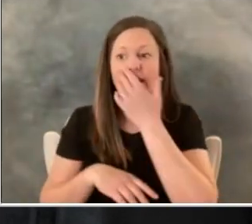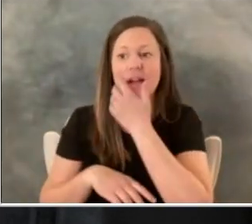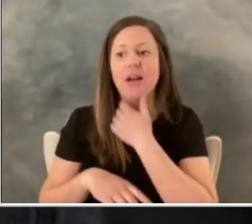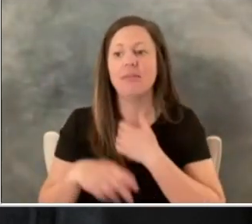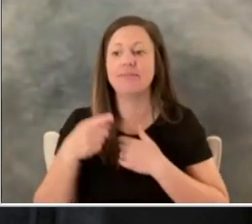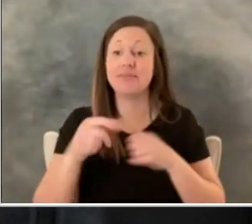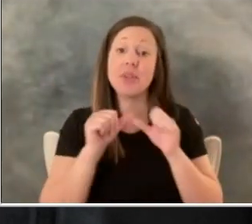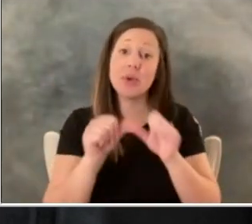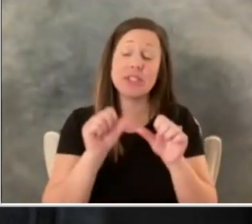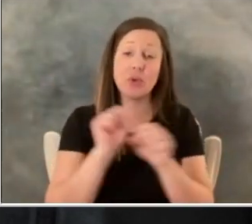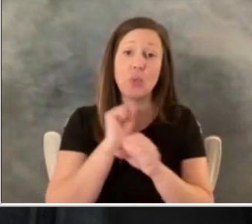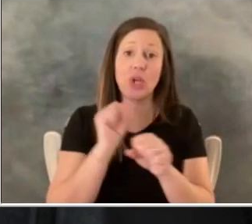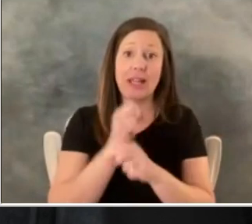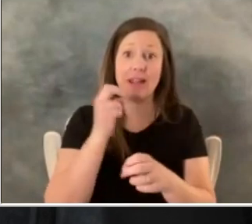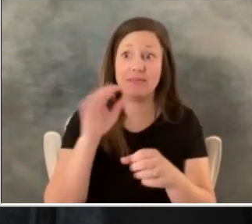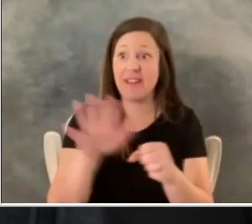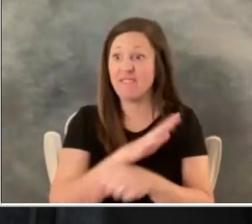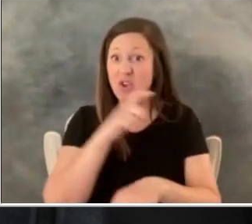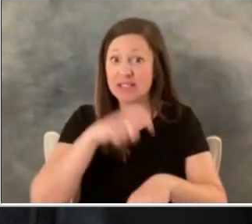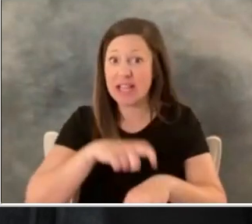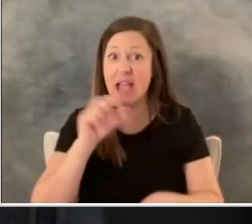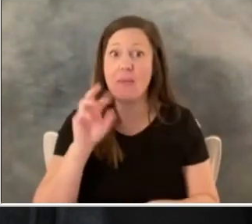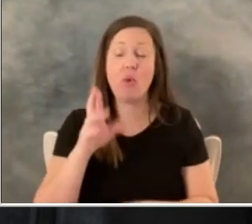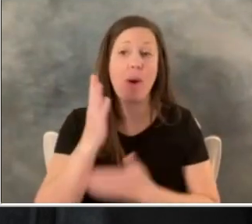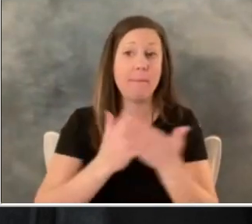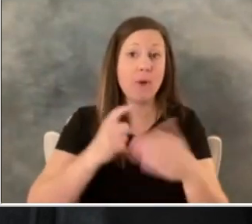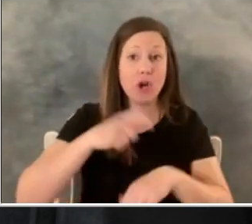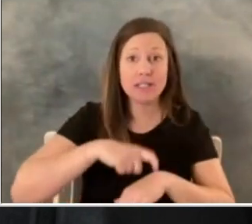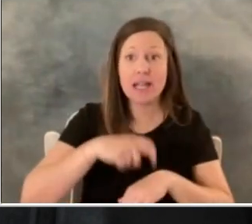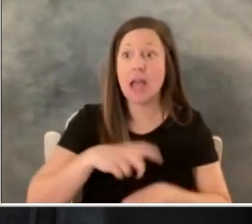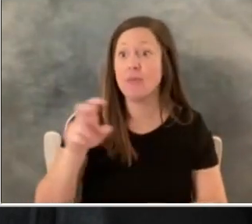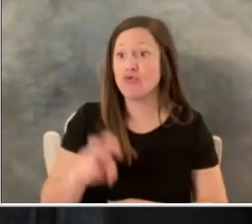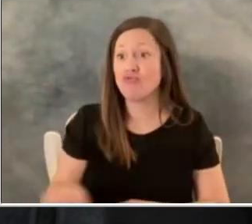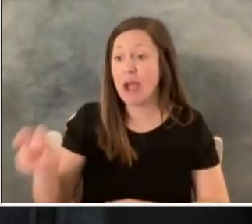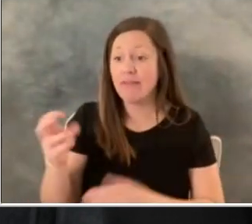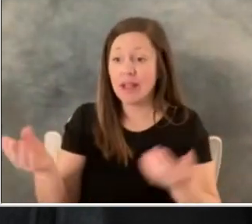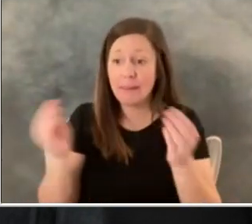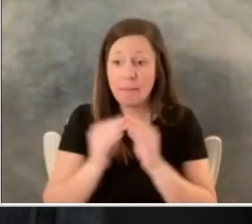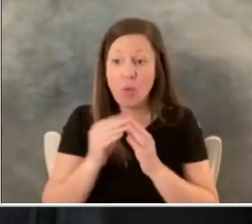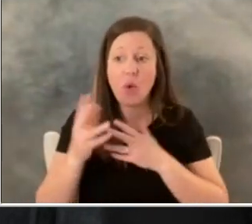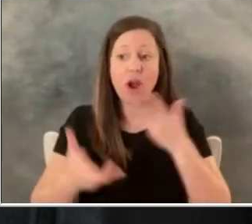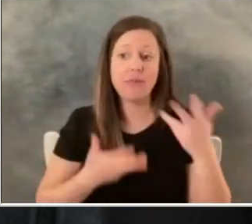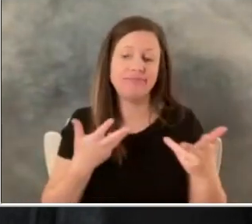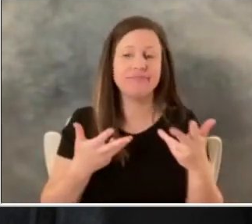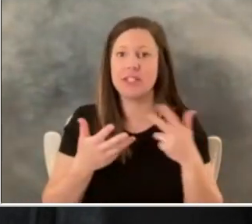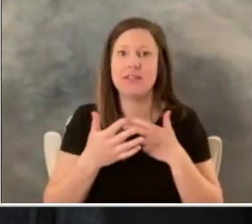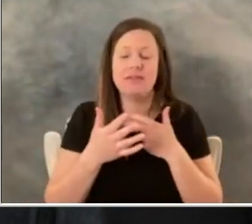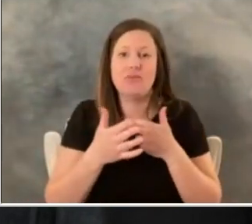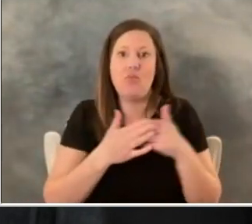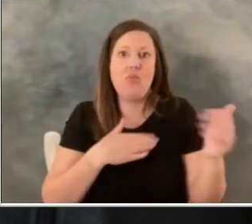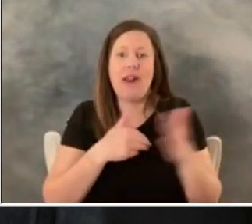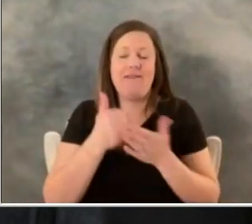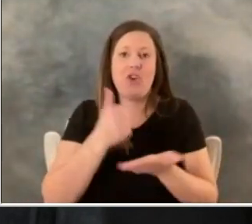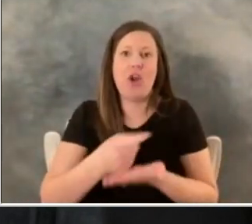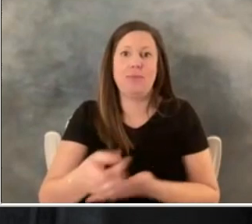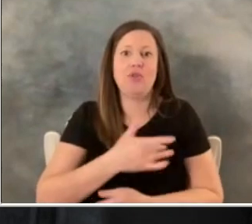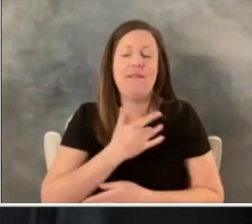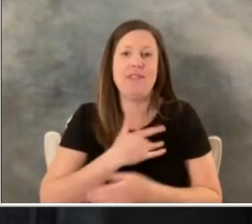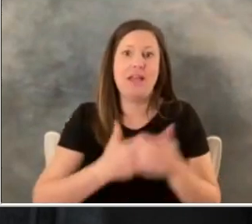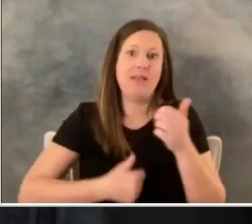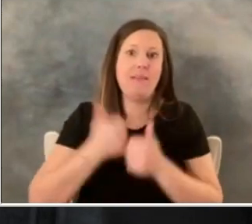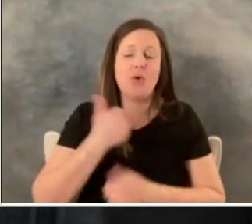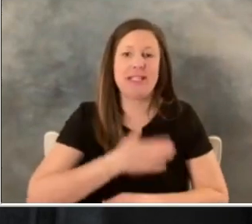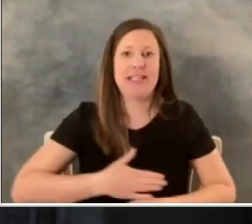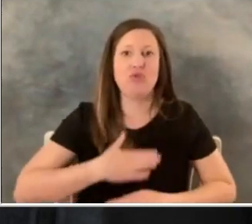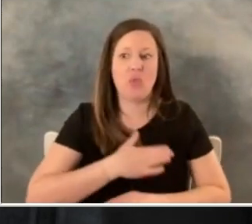time, whether that means you go part time, traveling more, just whatever brings you the most enjoyment, and not because